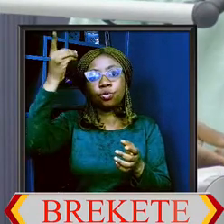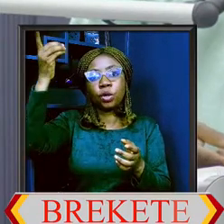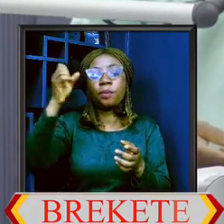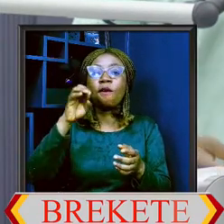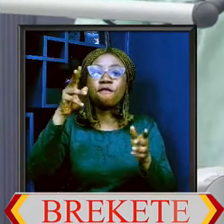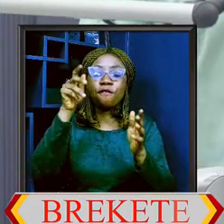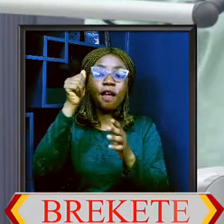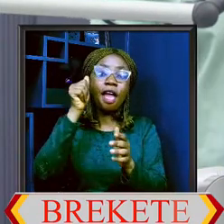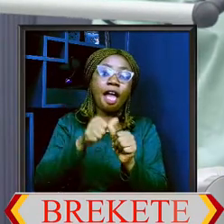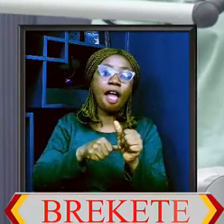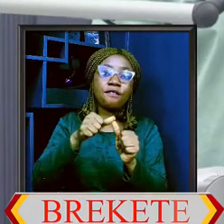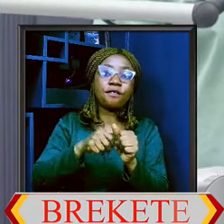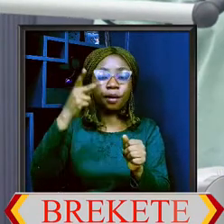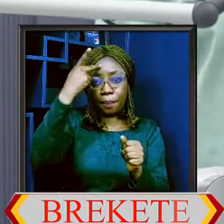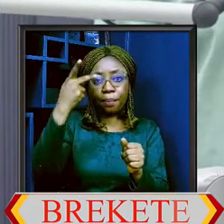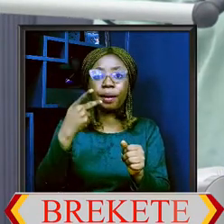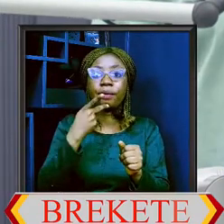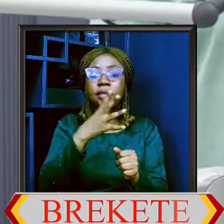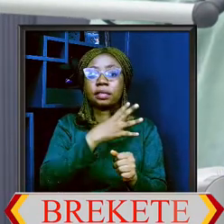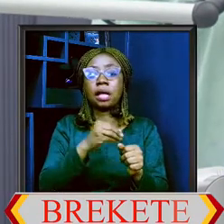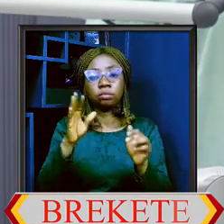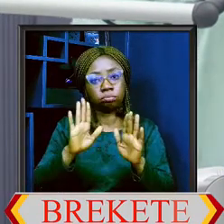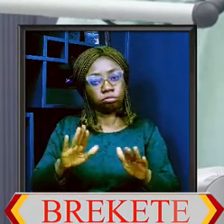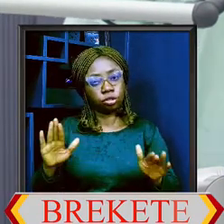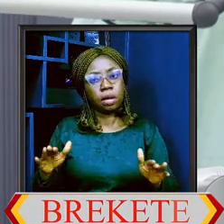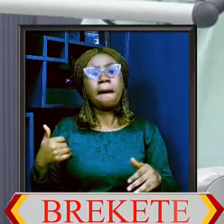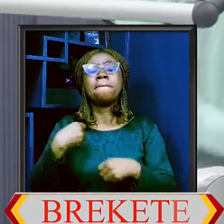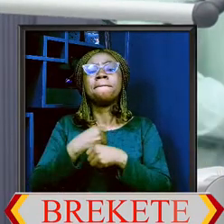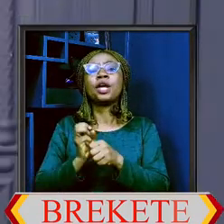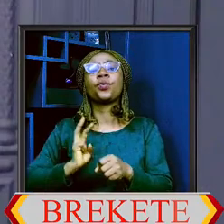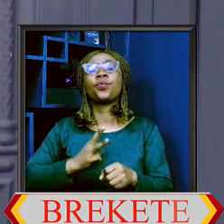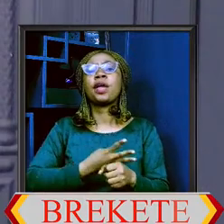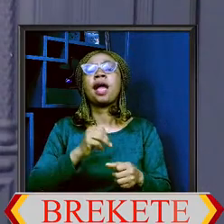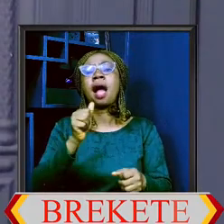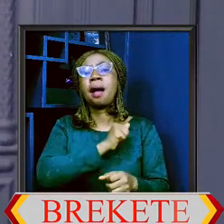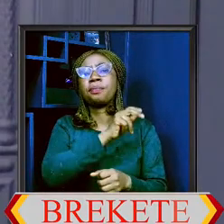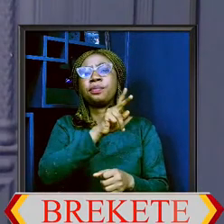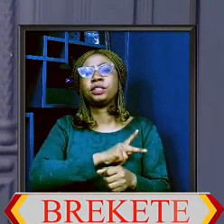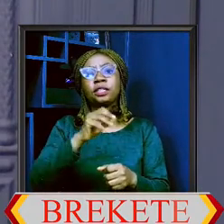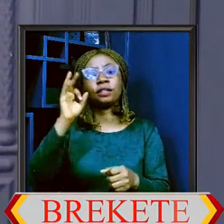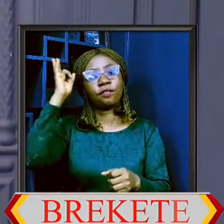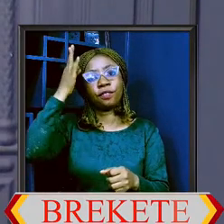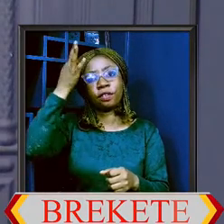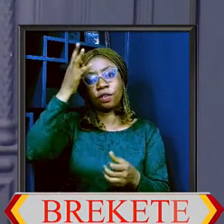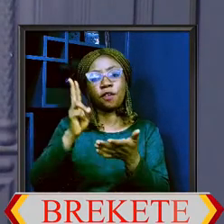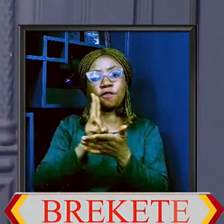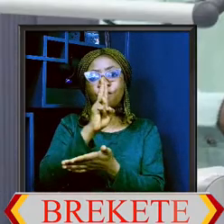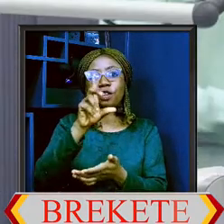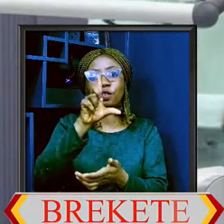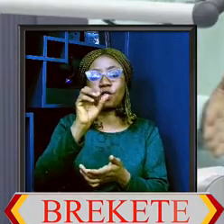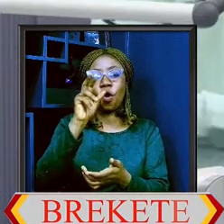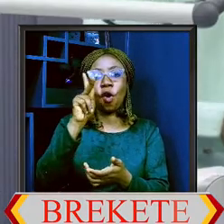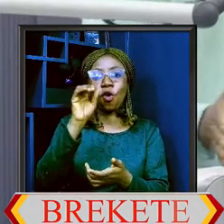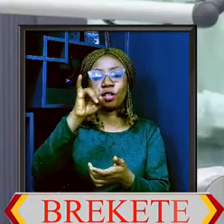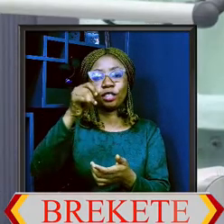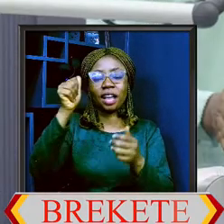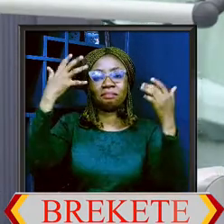every parent for their children and words make we appreciate Federal University Lo